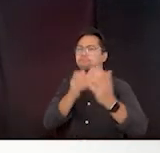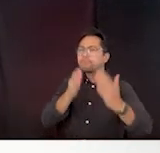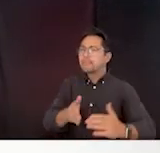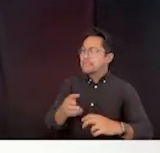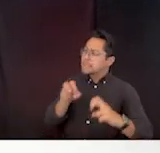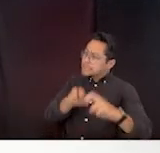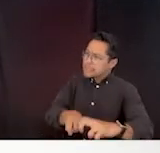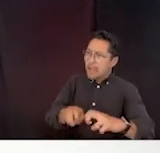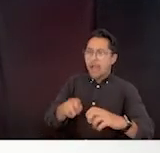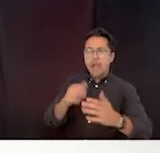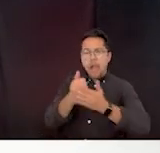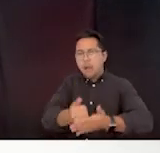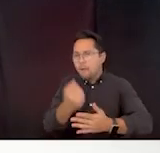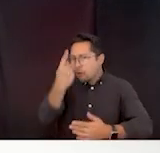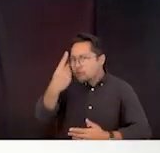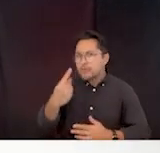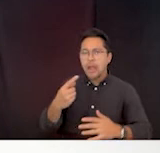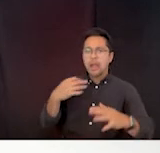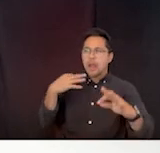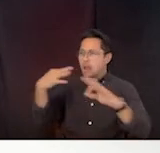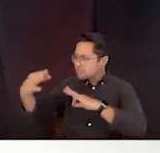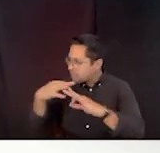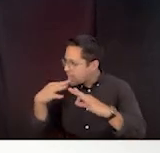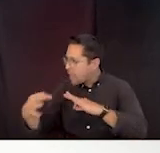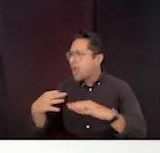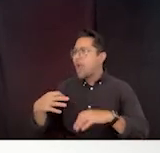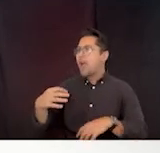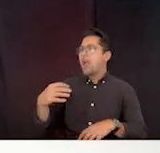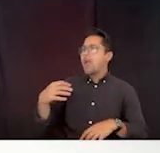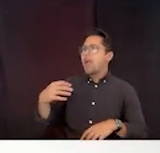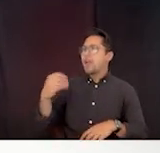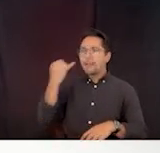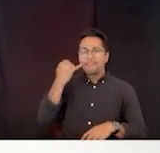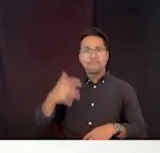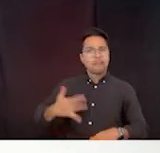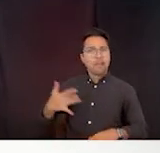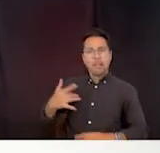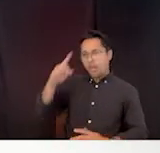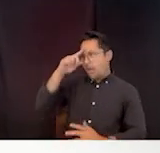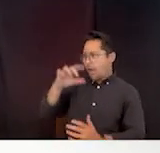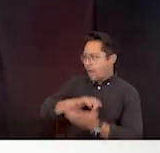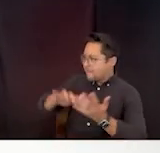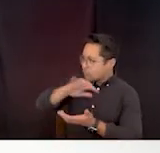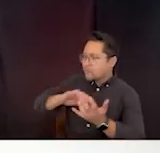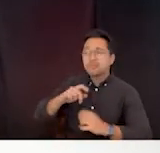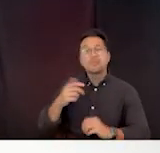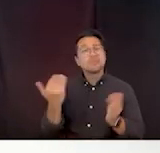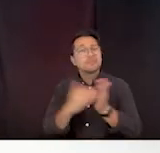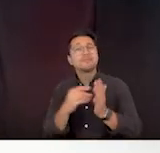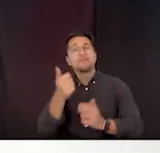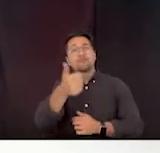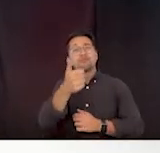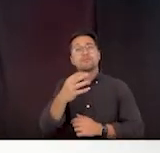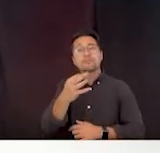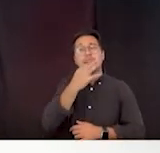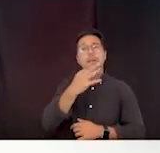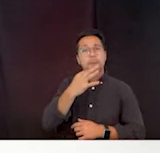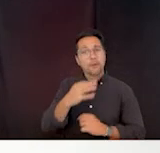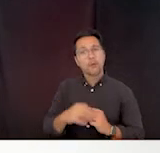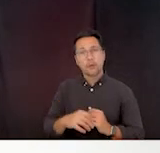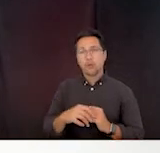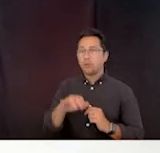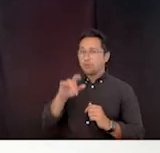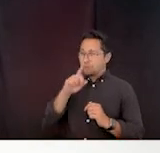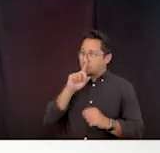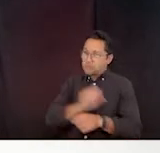to help you digest that information, to explain things that don't make sense. And again, like Amy said, you're the expert on your child. That's something we truly